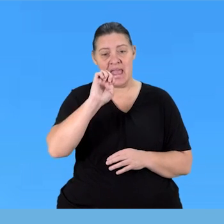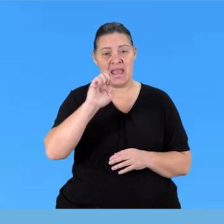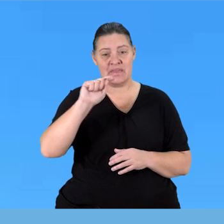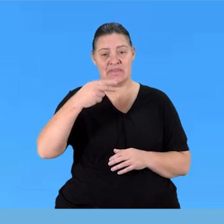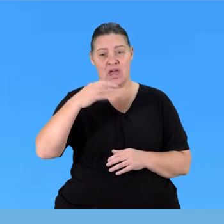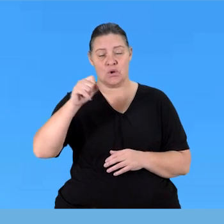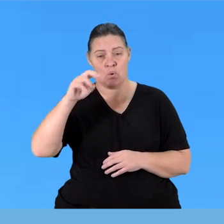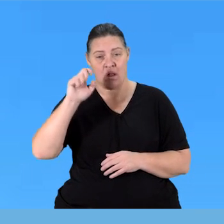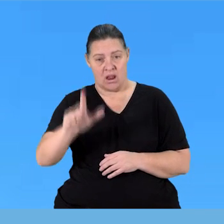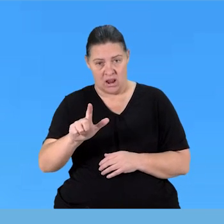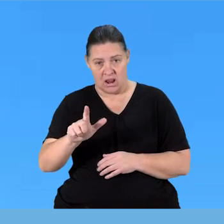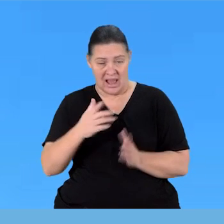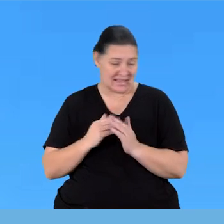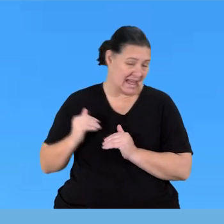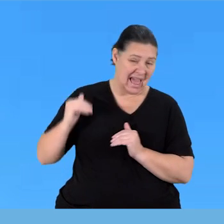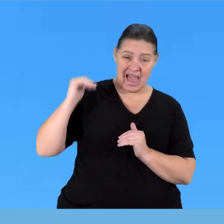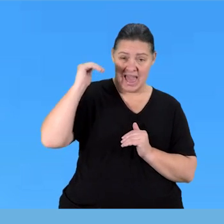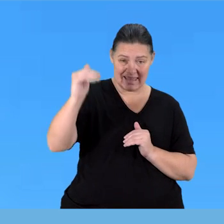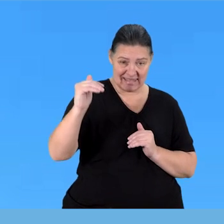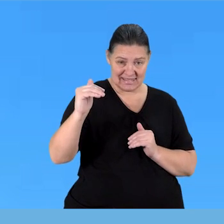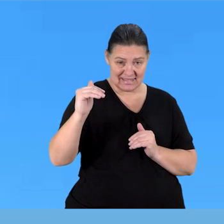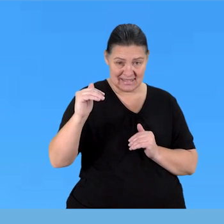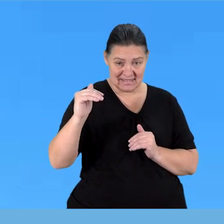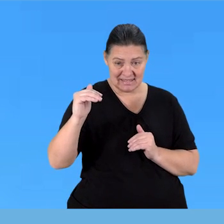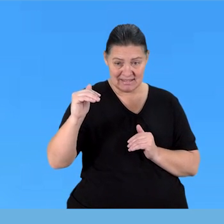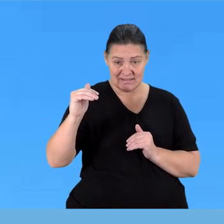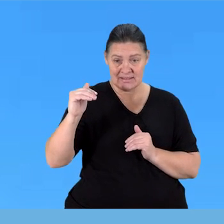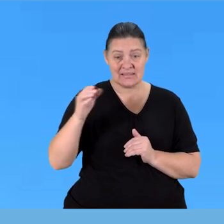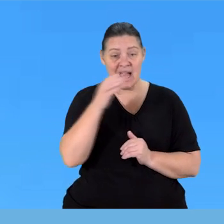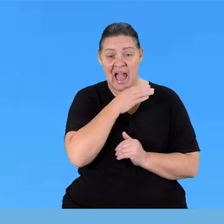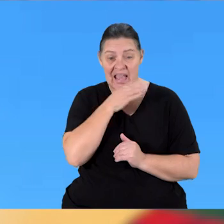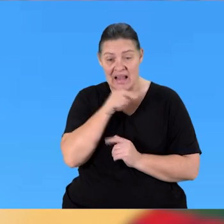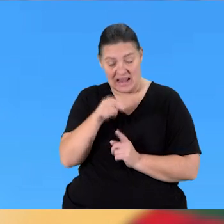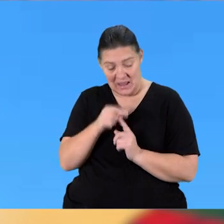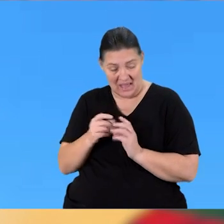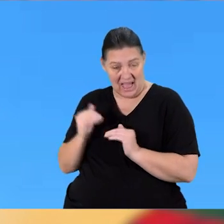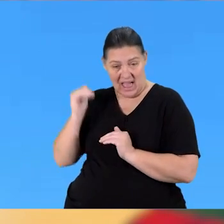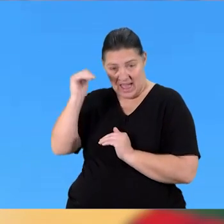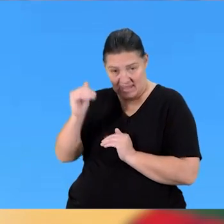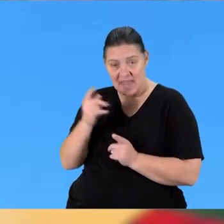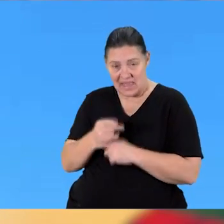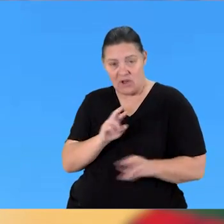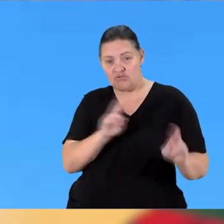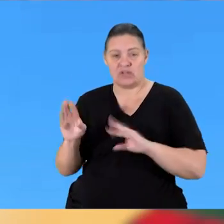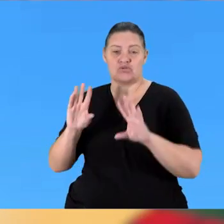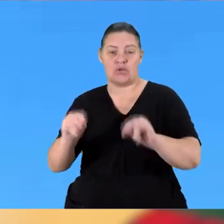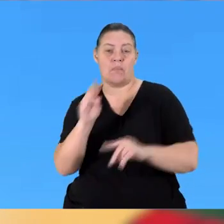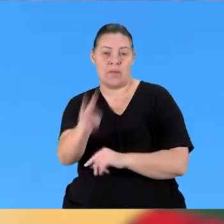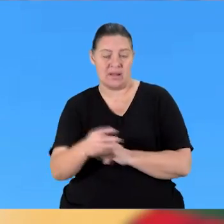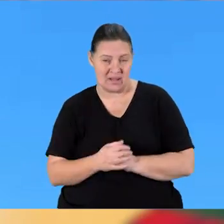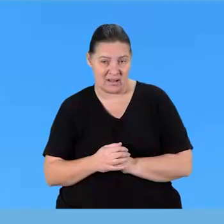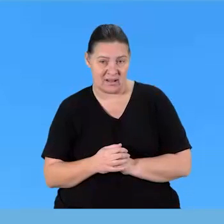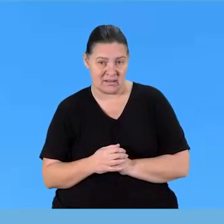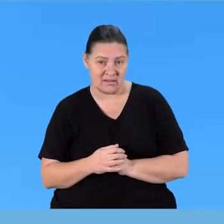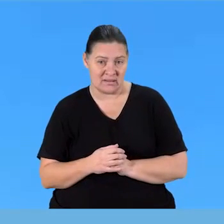concentration of ethanol, which is alcohol, is high, so once the concentration of alcohol is high, then this reaction is going to